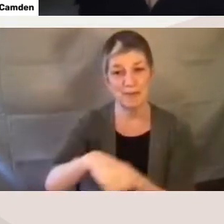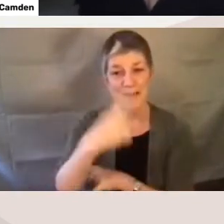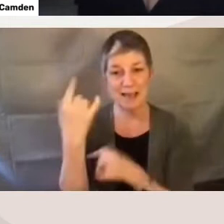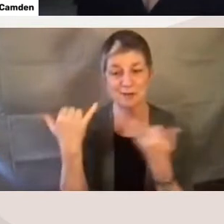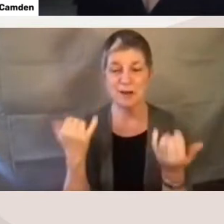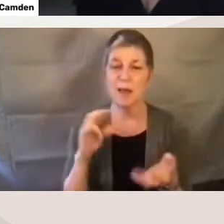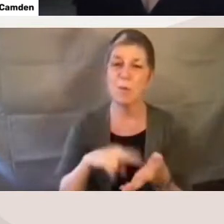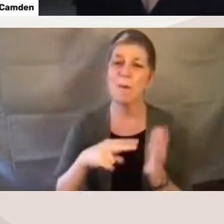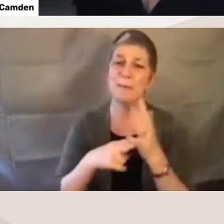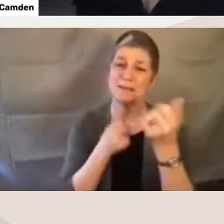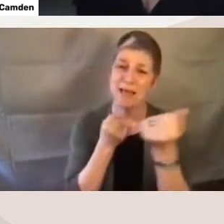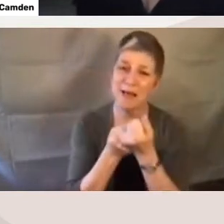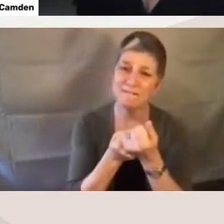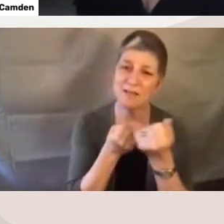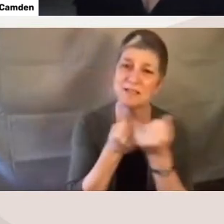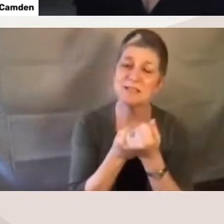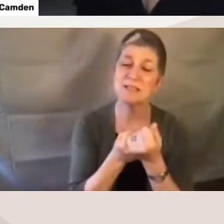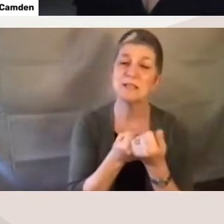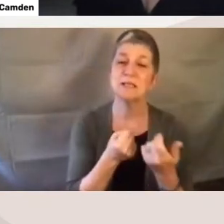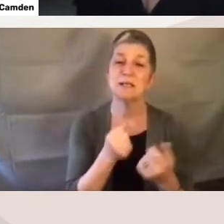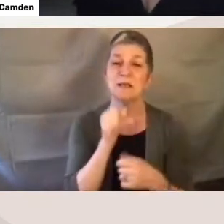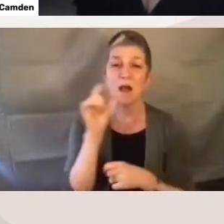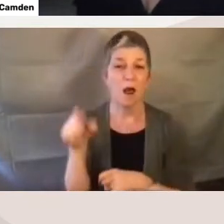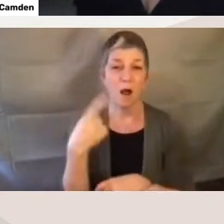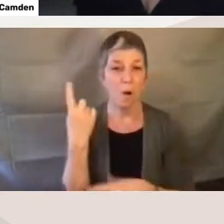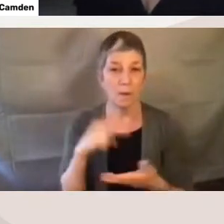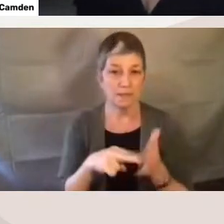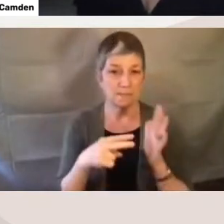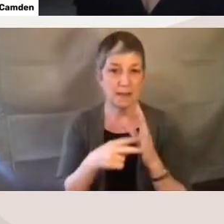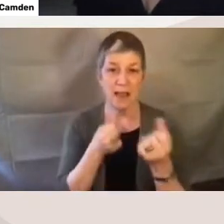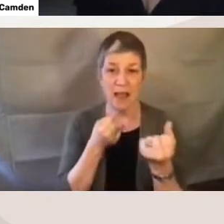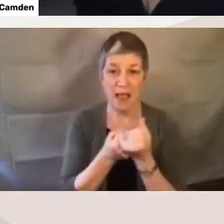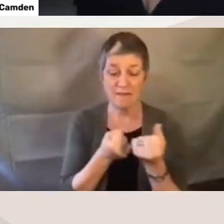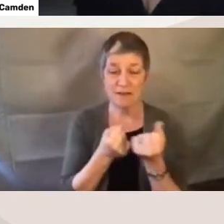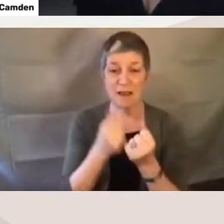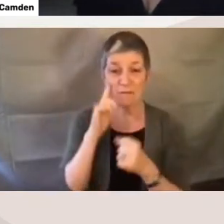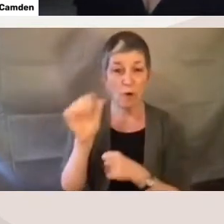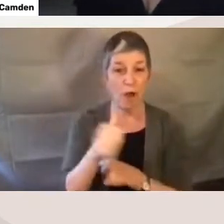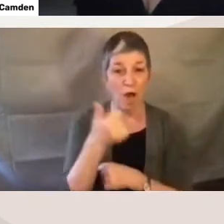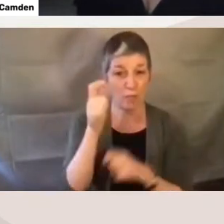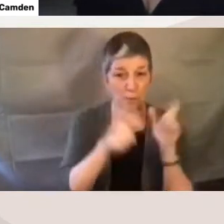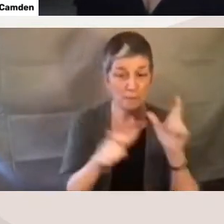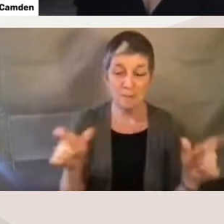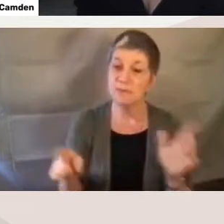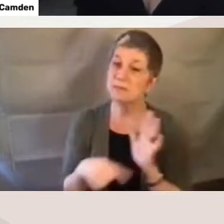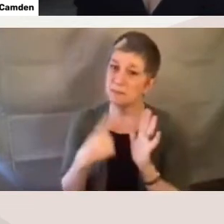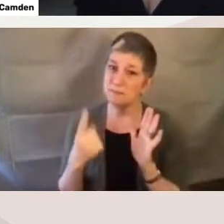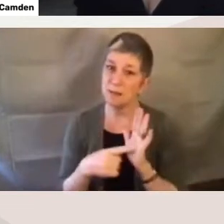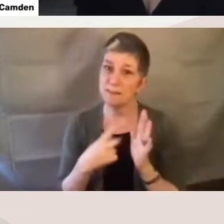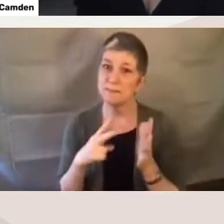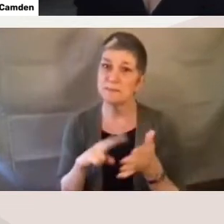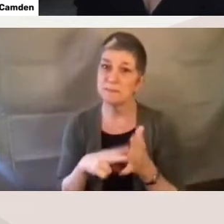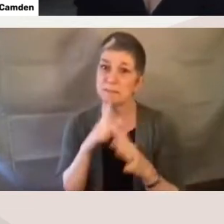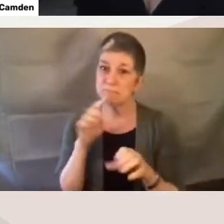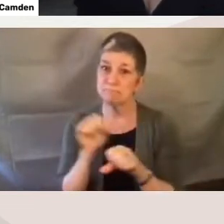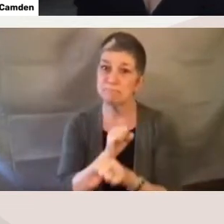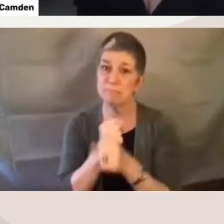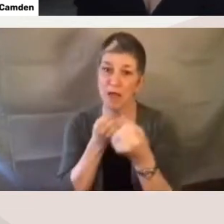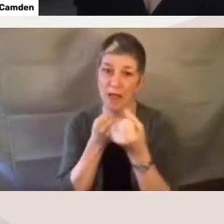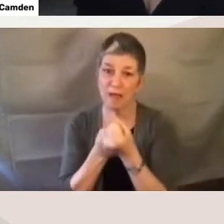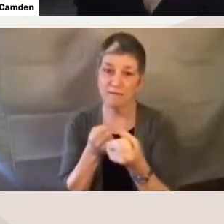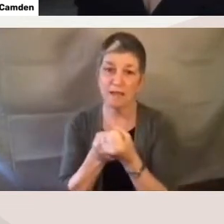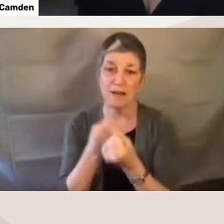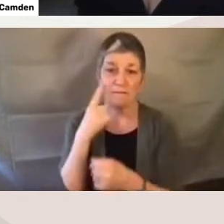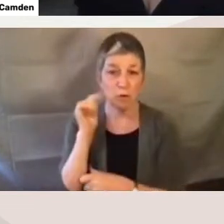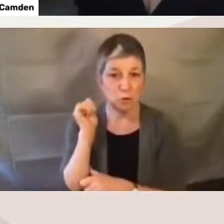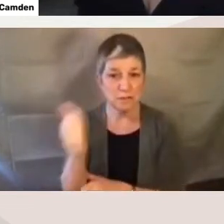advocacy means. And it doesn't always mean advocating on behalf of other people. Sometimes it means advocating on behalf of yourself